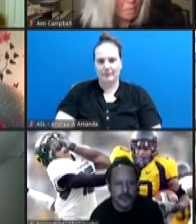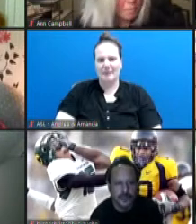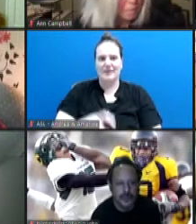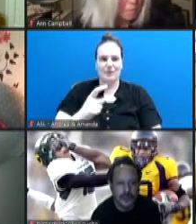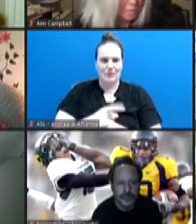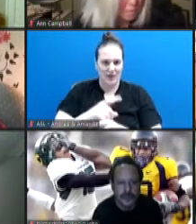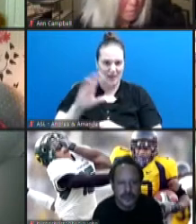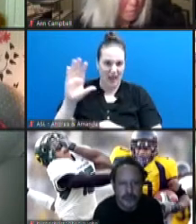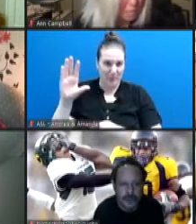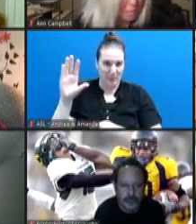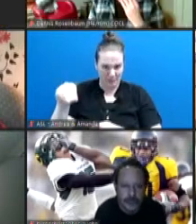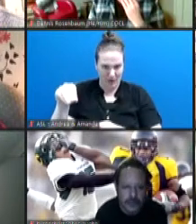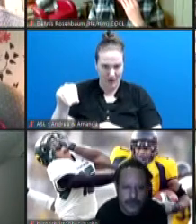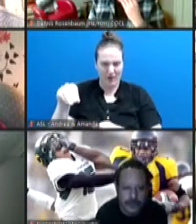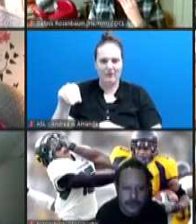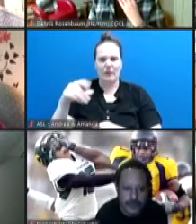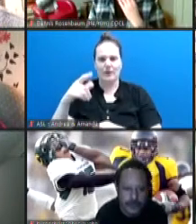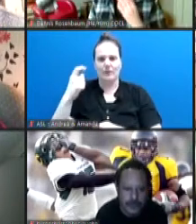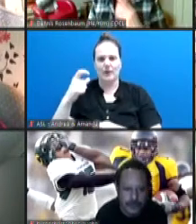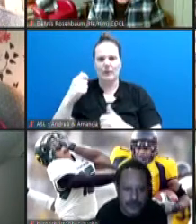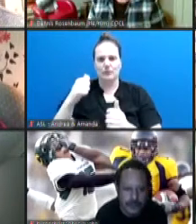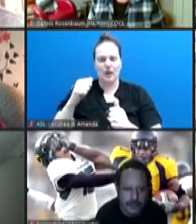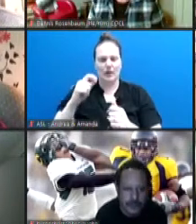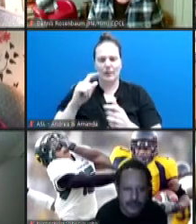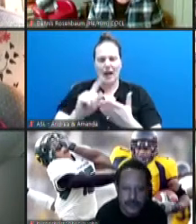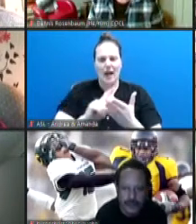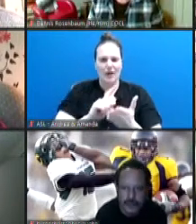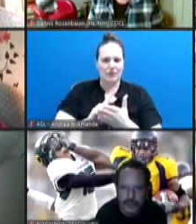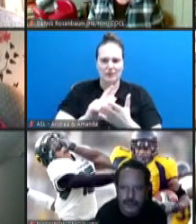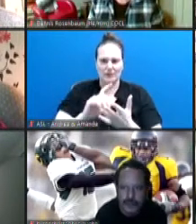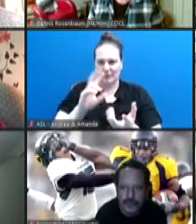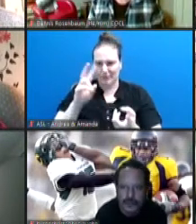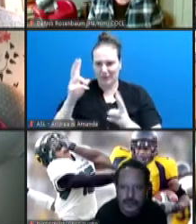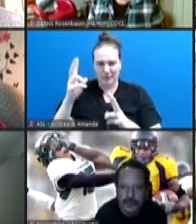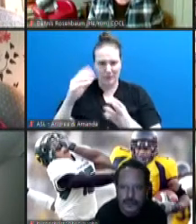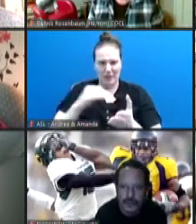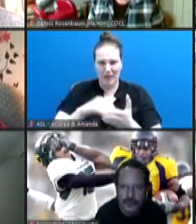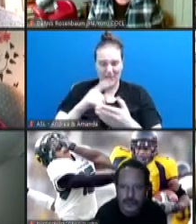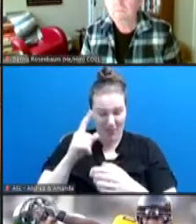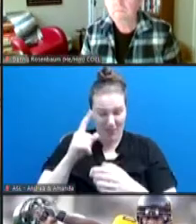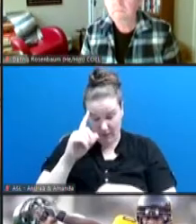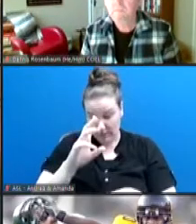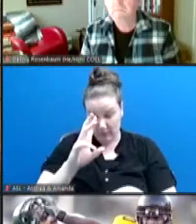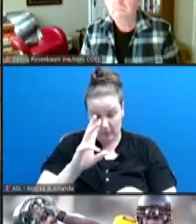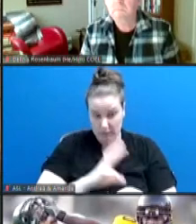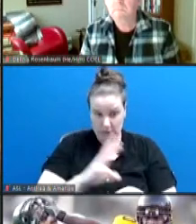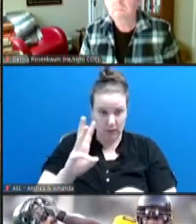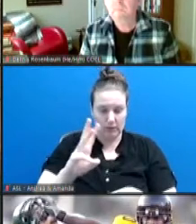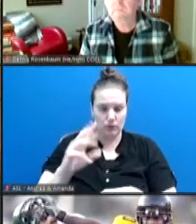right now because I'm traveling. I got my hours mixed up again, thinking it was the 6th. So I'm en route